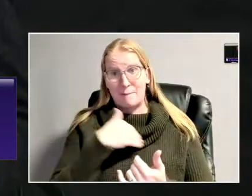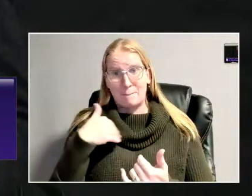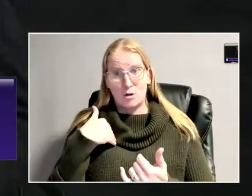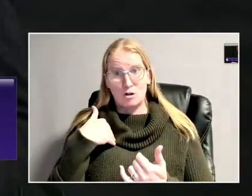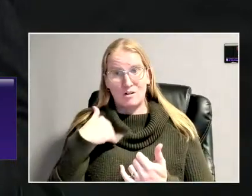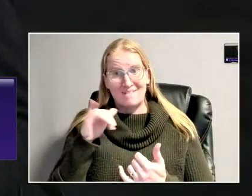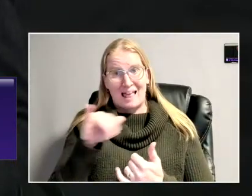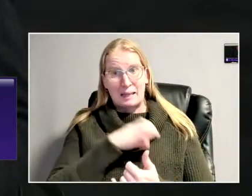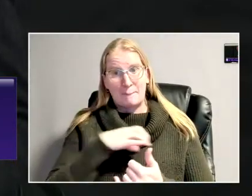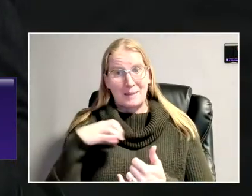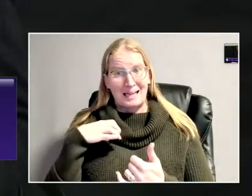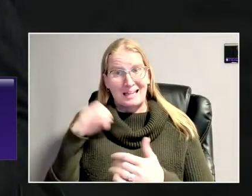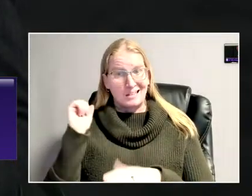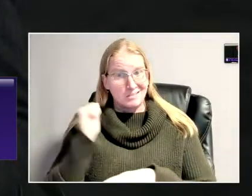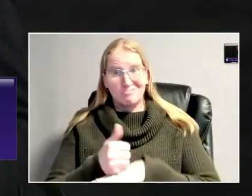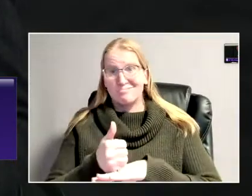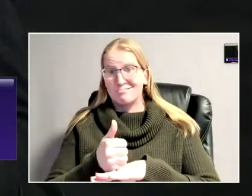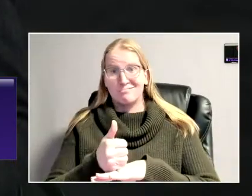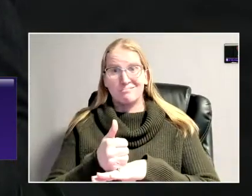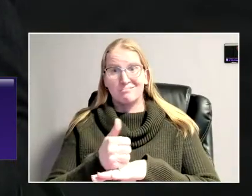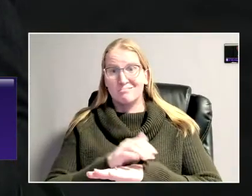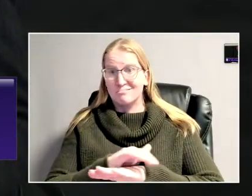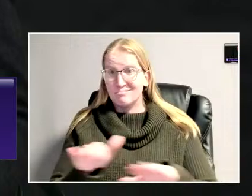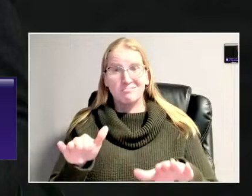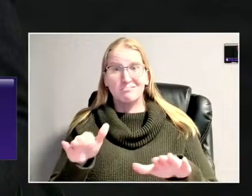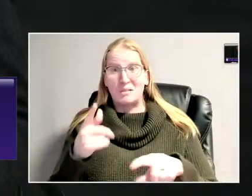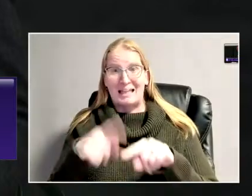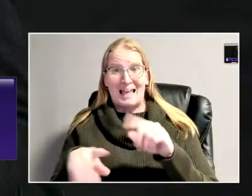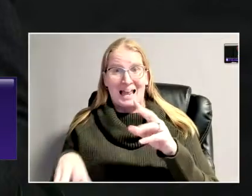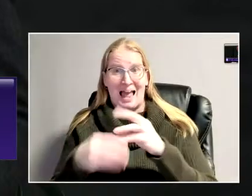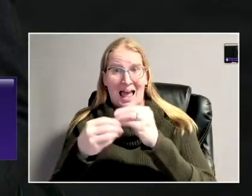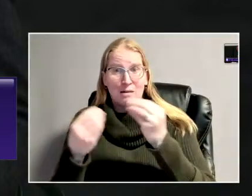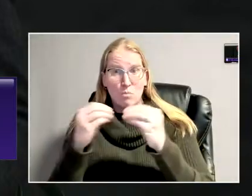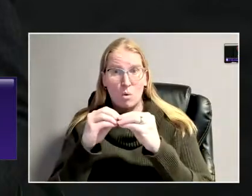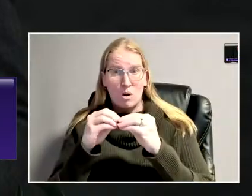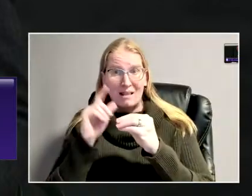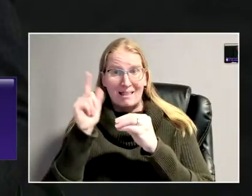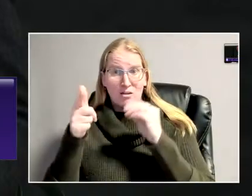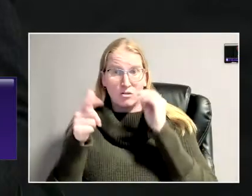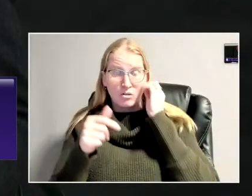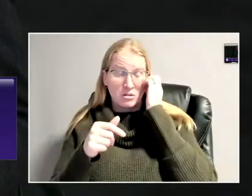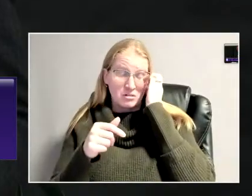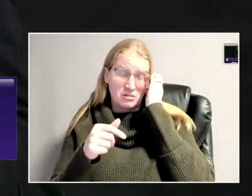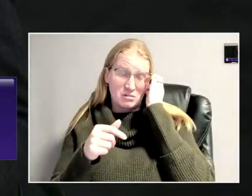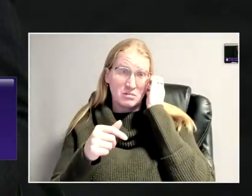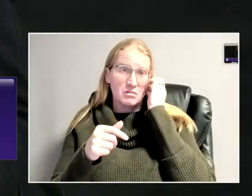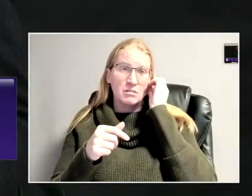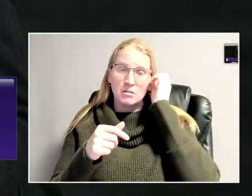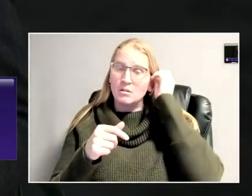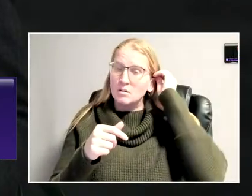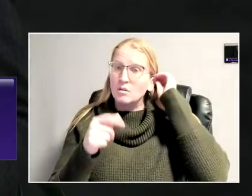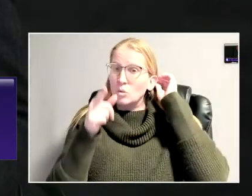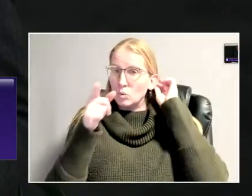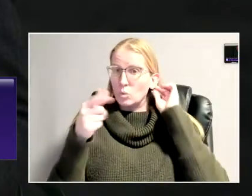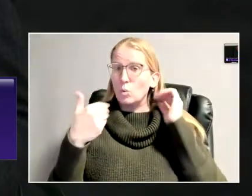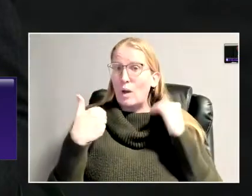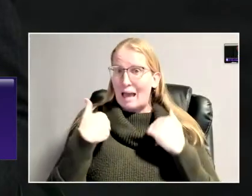to appoint M I think you have the ability to appoint